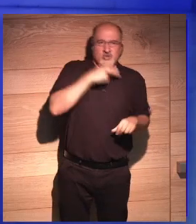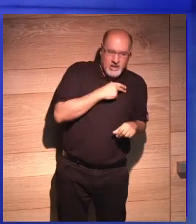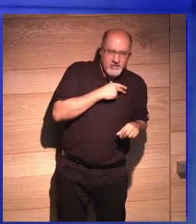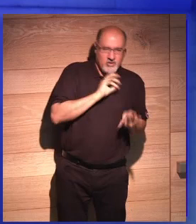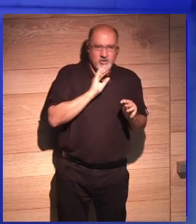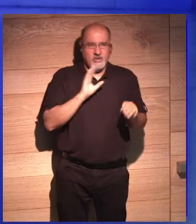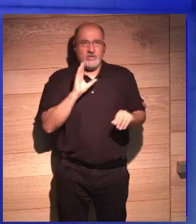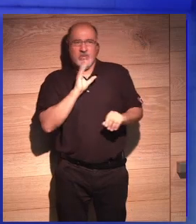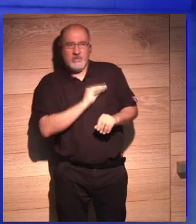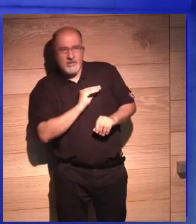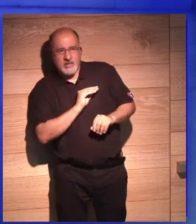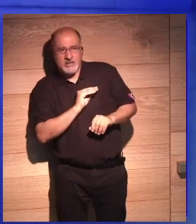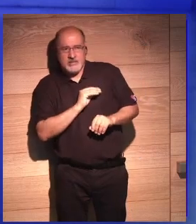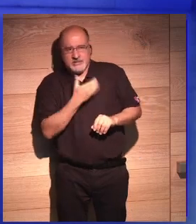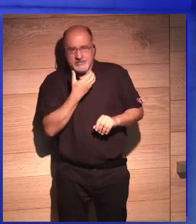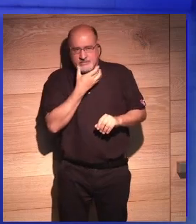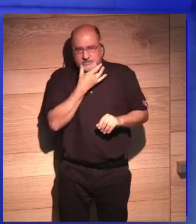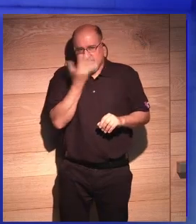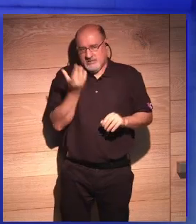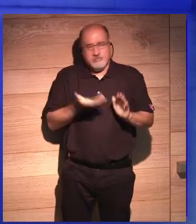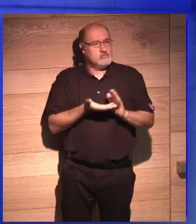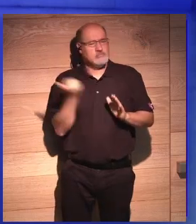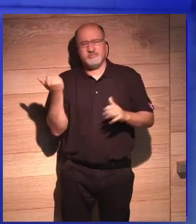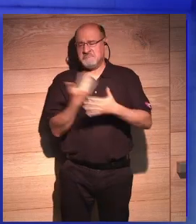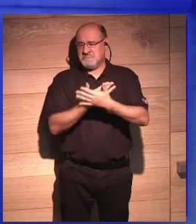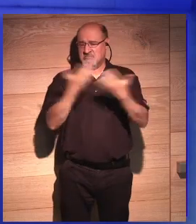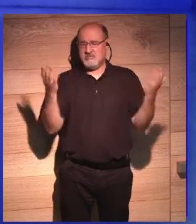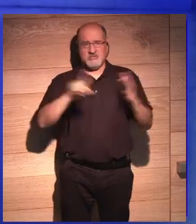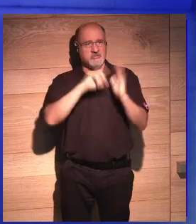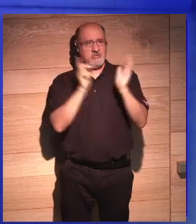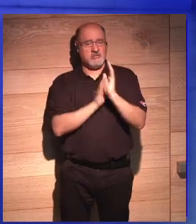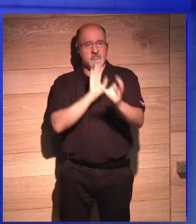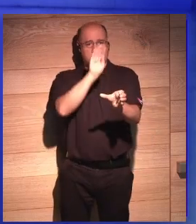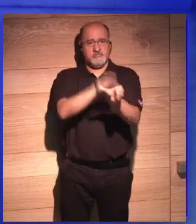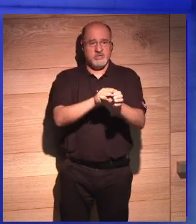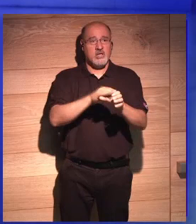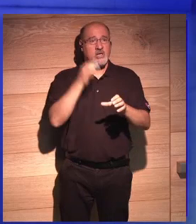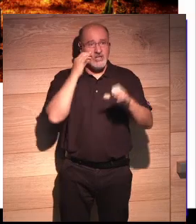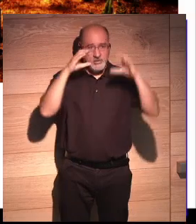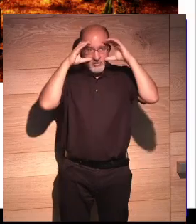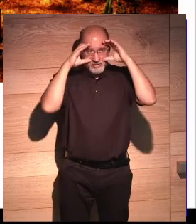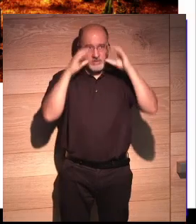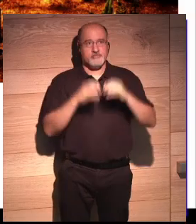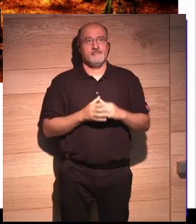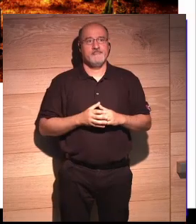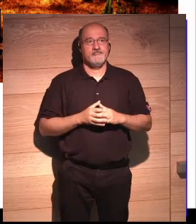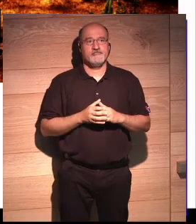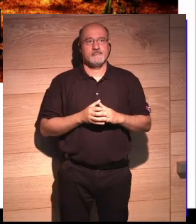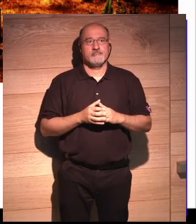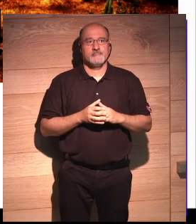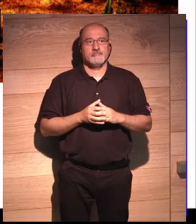Similar to this space, there's the Phi Center, there's various other entities emerging that